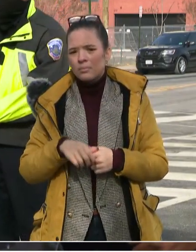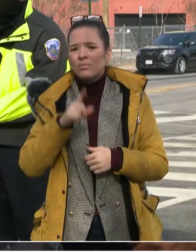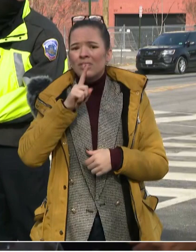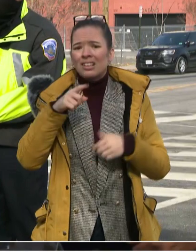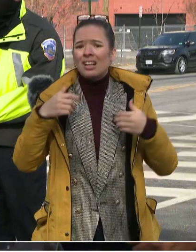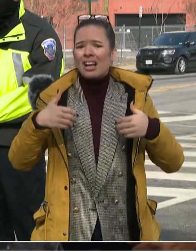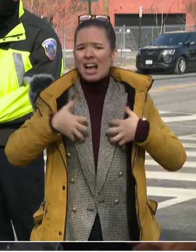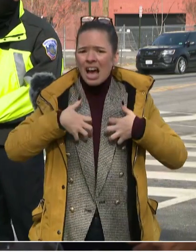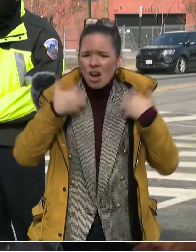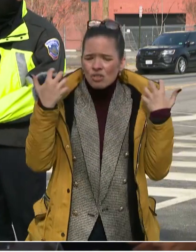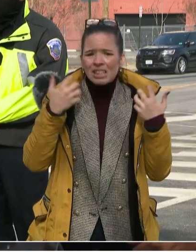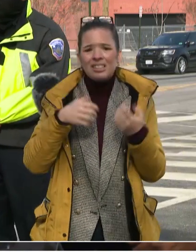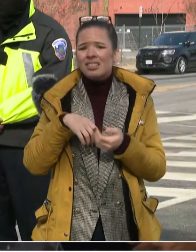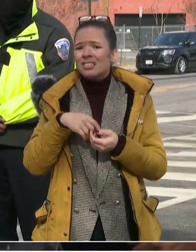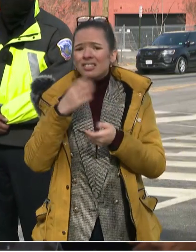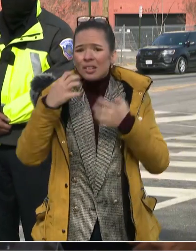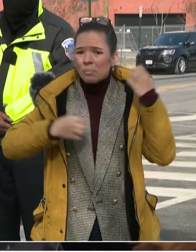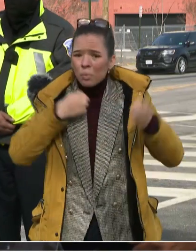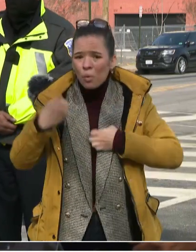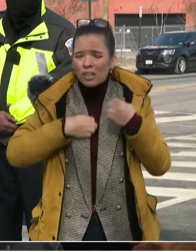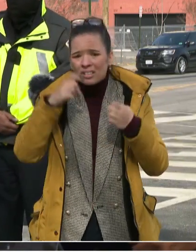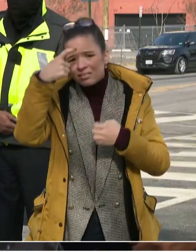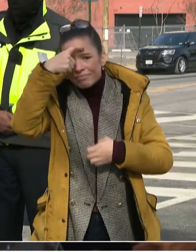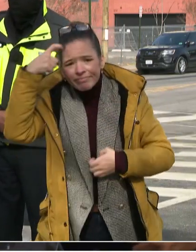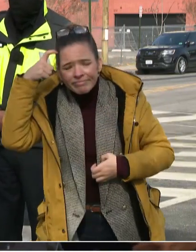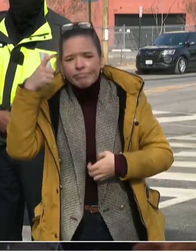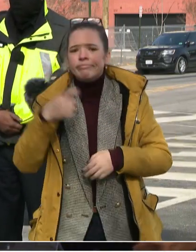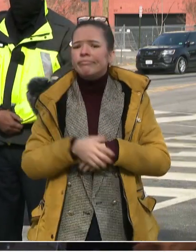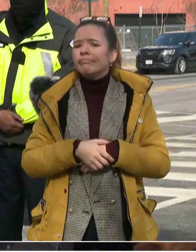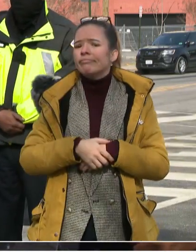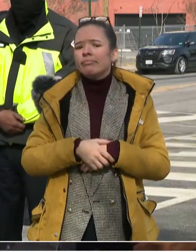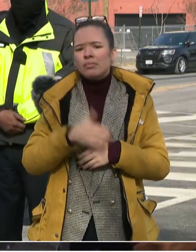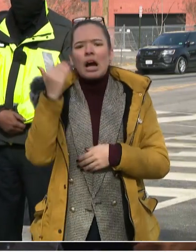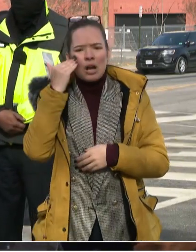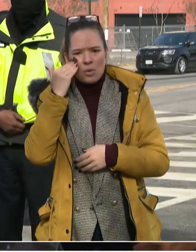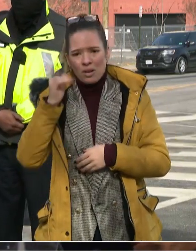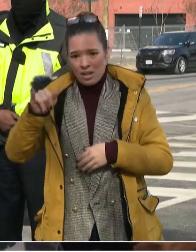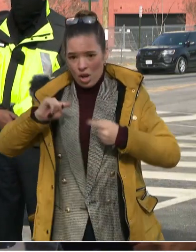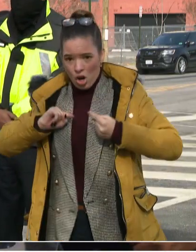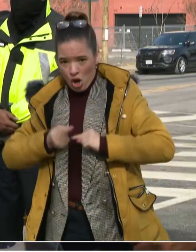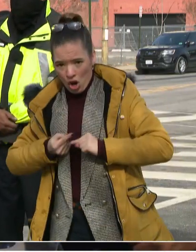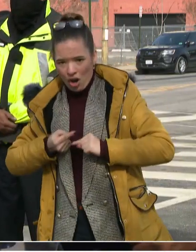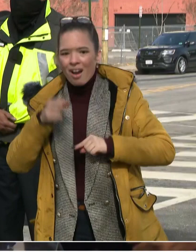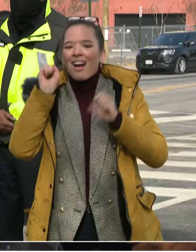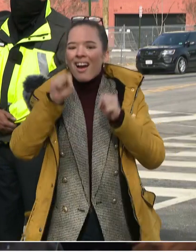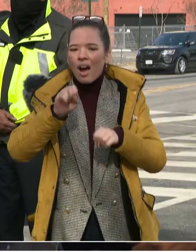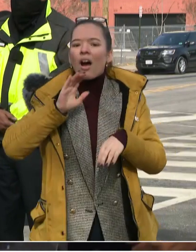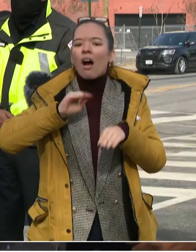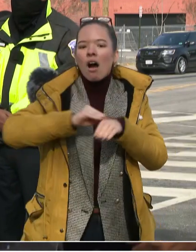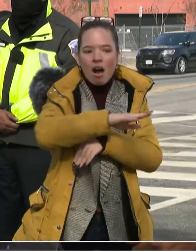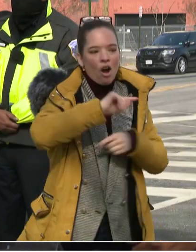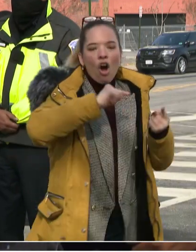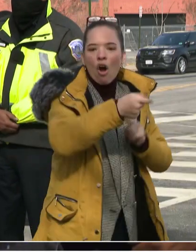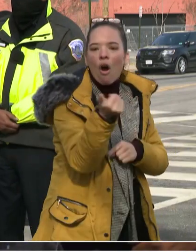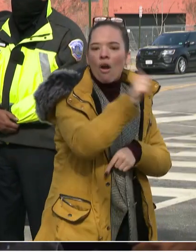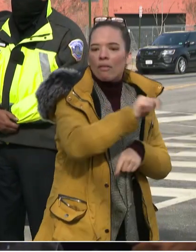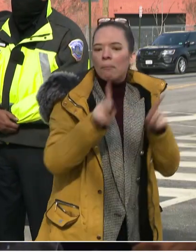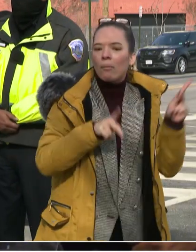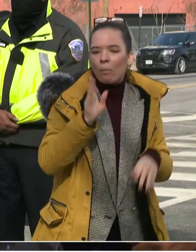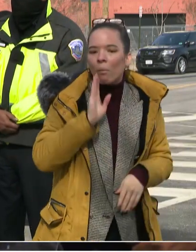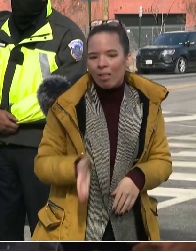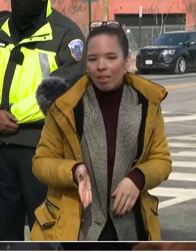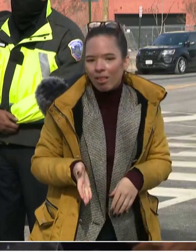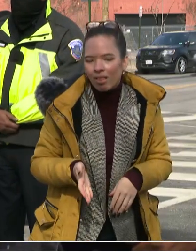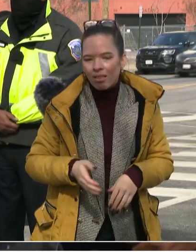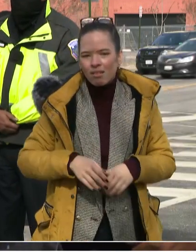emotionally traumatized. And as we well know, hurt people hurt people. The depravity, the sheer depravity that we are